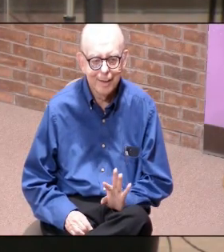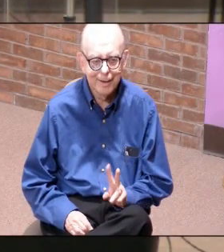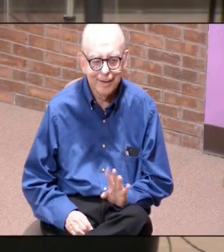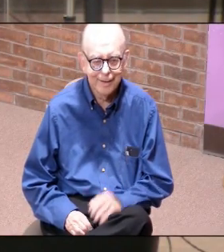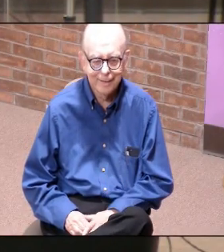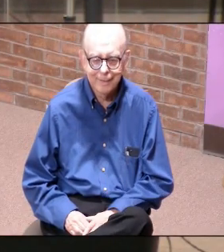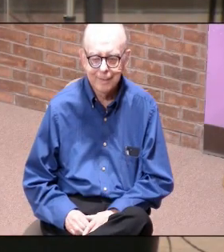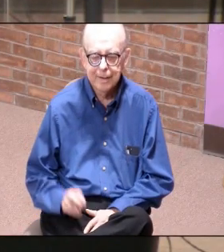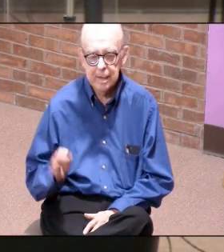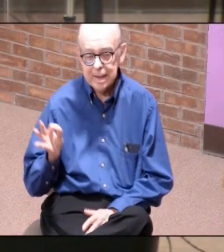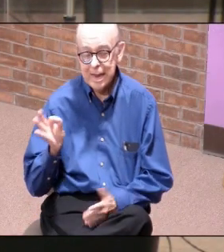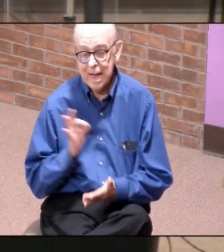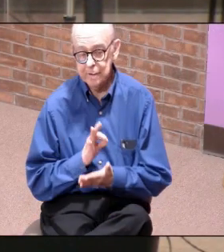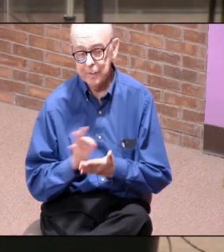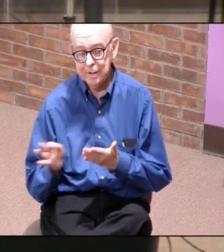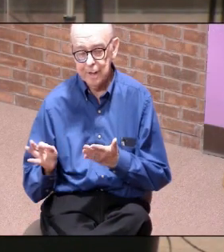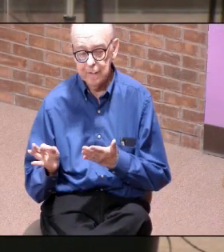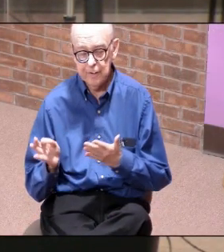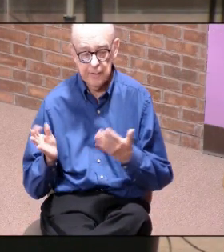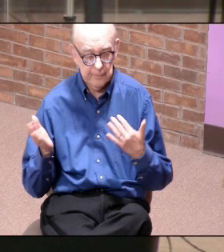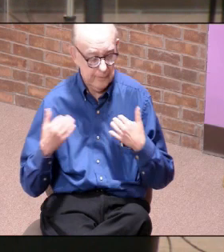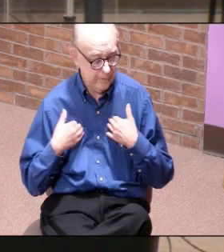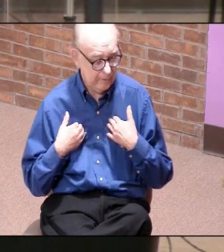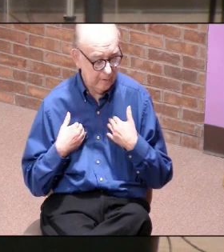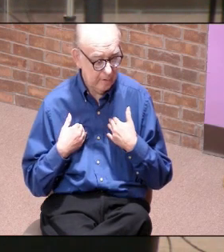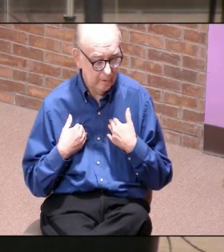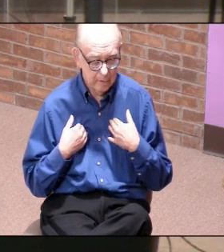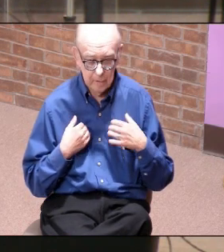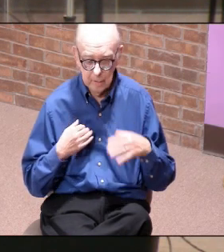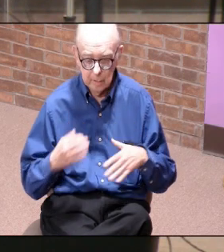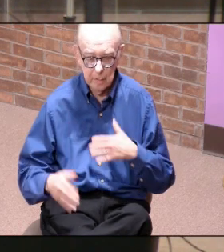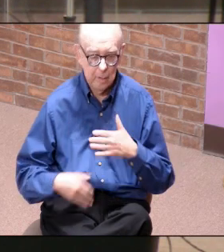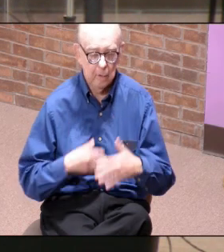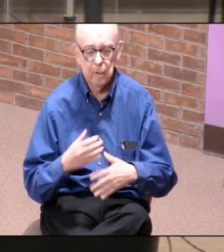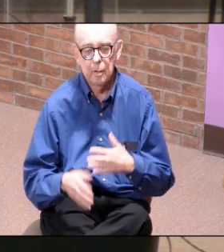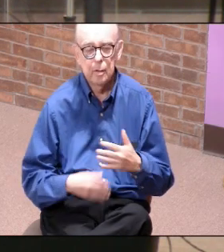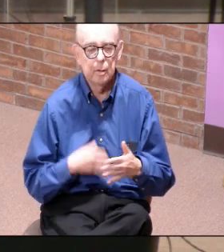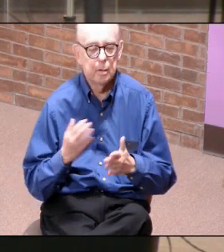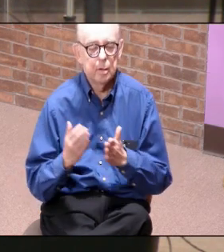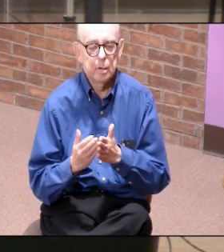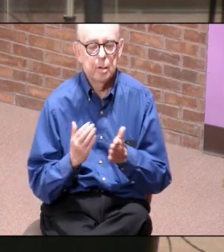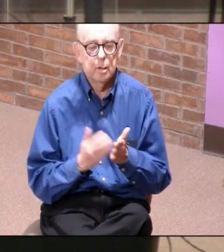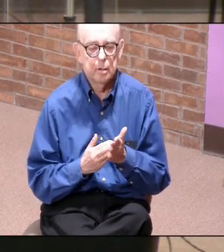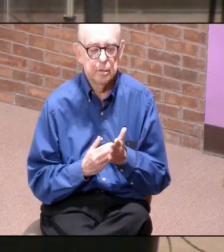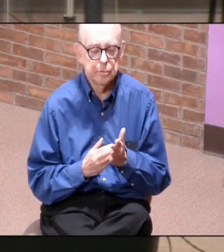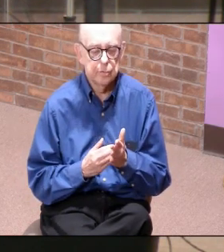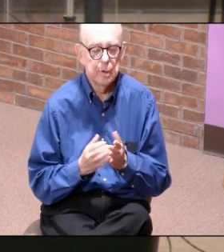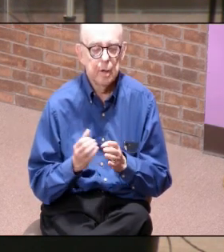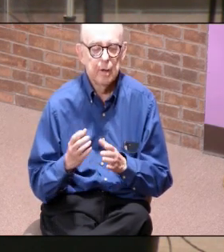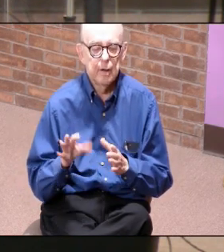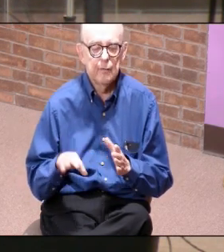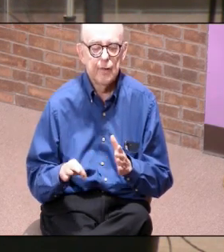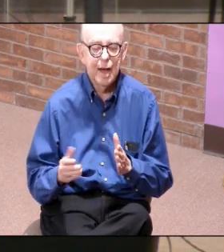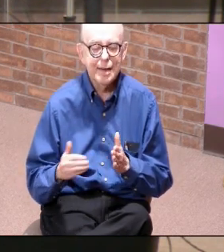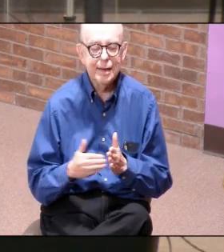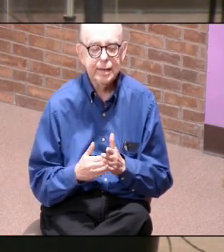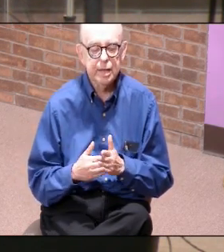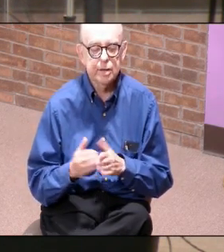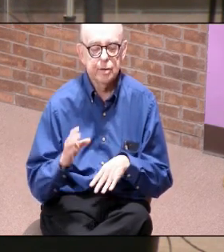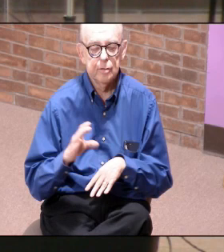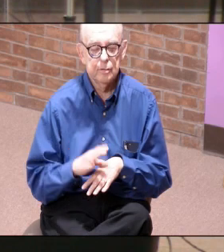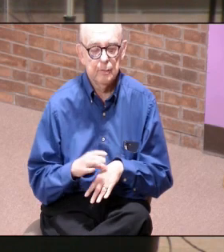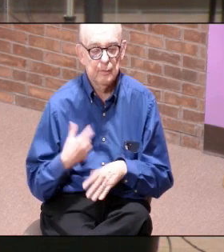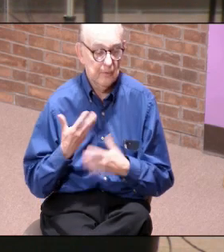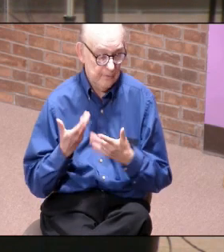So for 9 weeks, we have been doing a series of messages called Rediscover Church. So